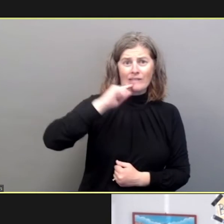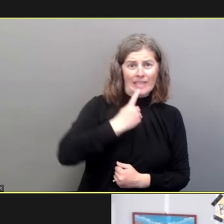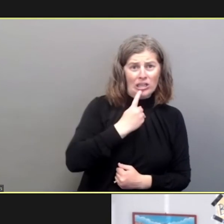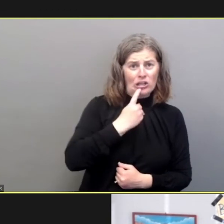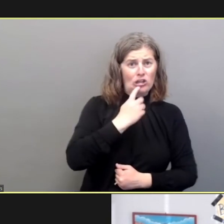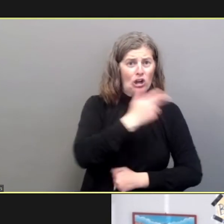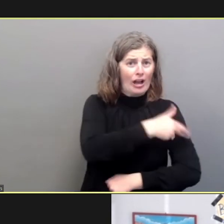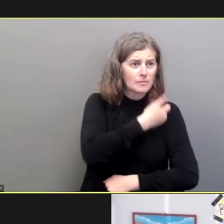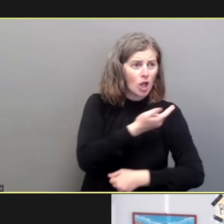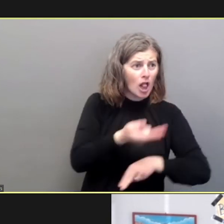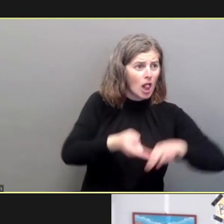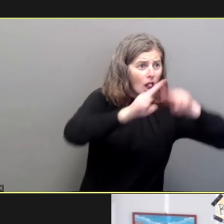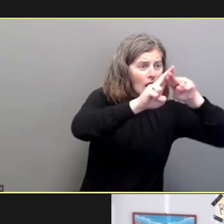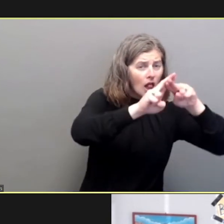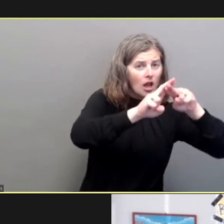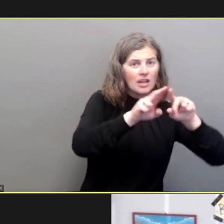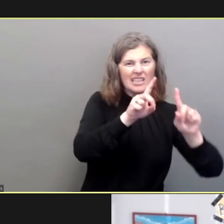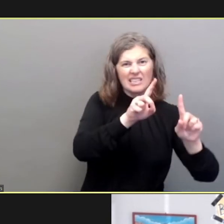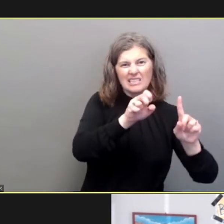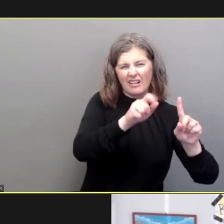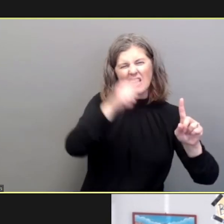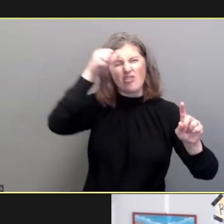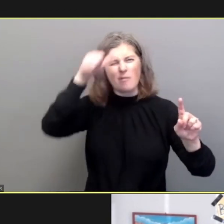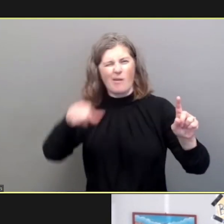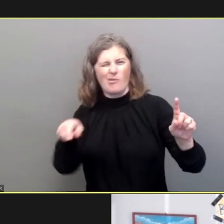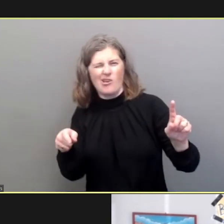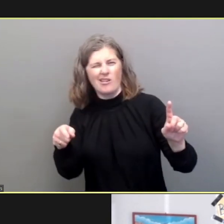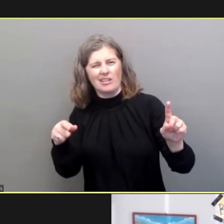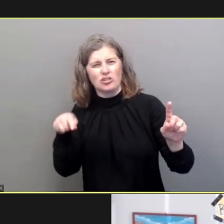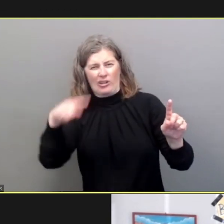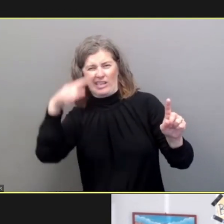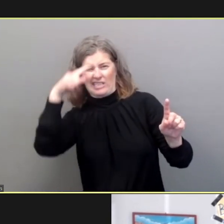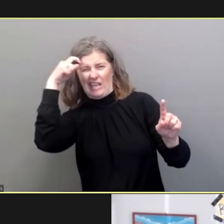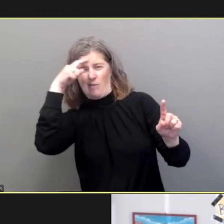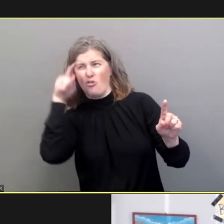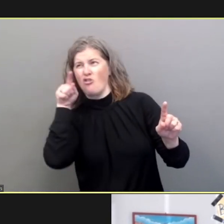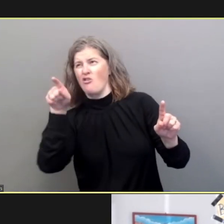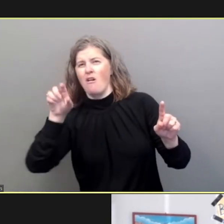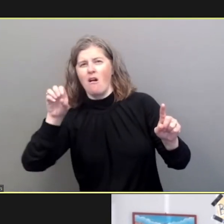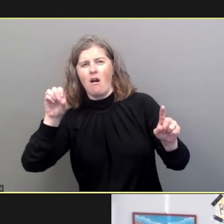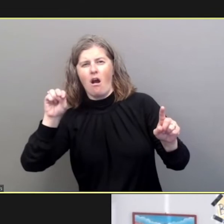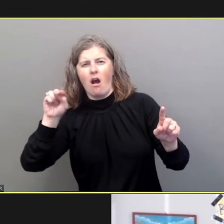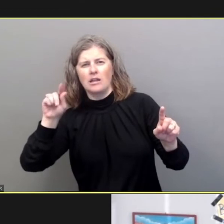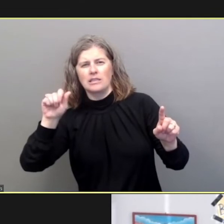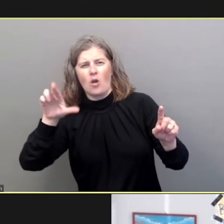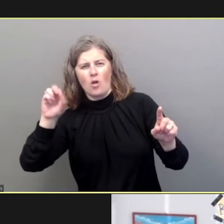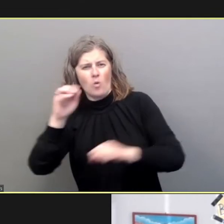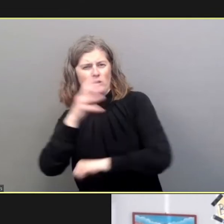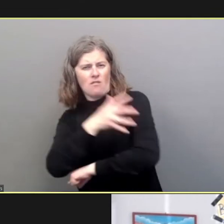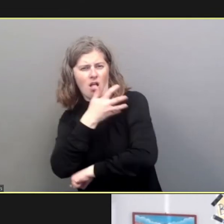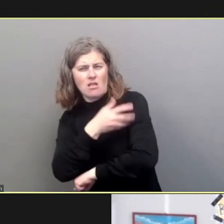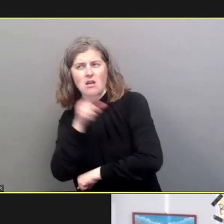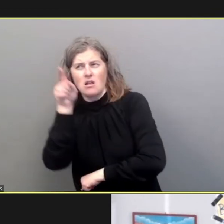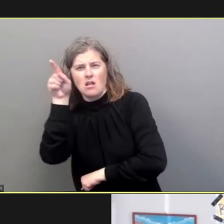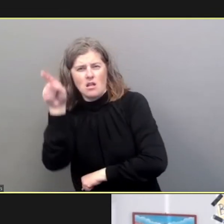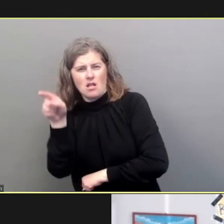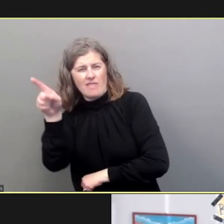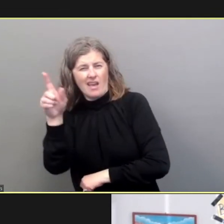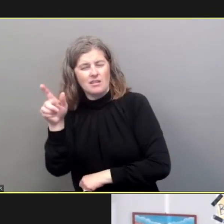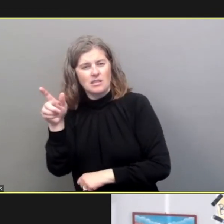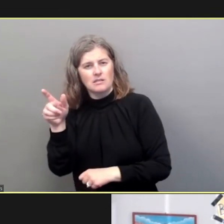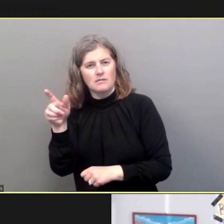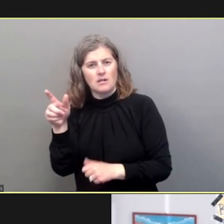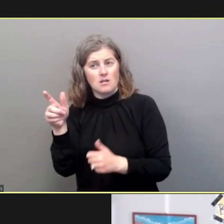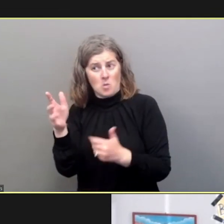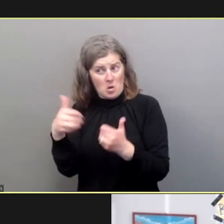hospitalizations. Like we talked about in the summer in Ontario and Scotland and places like that. Anything you